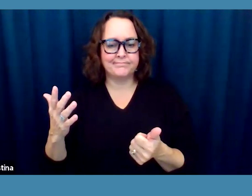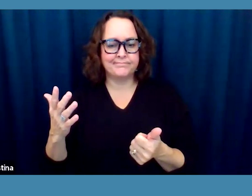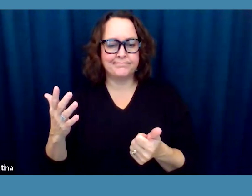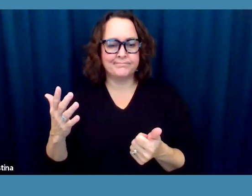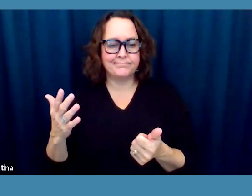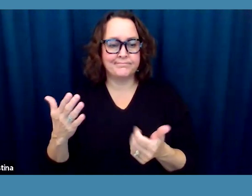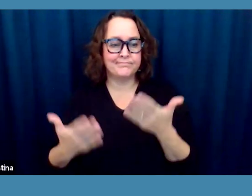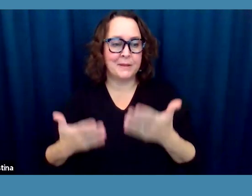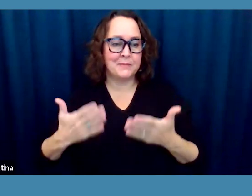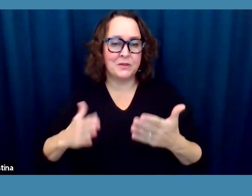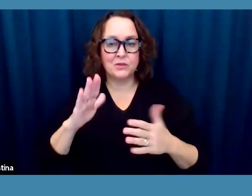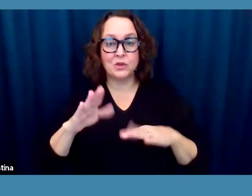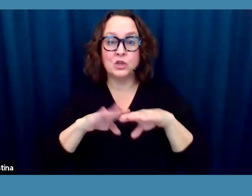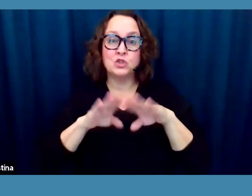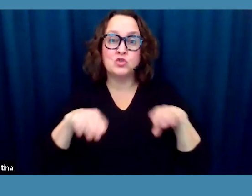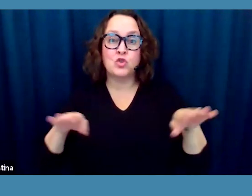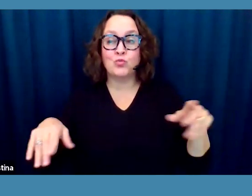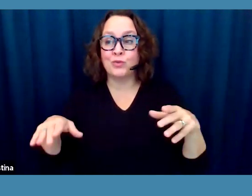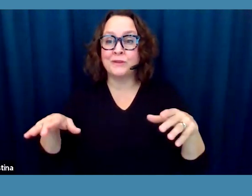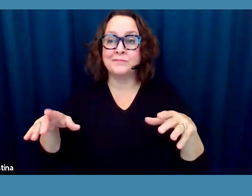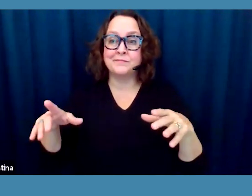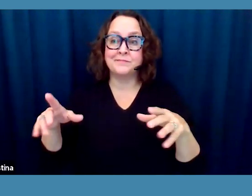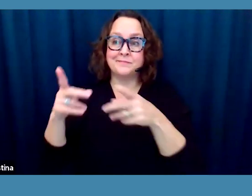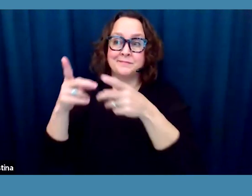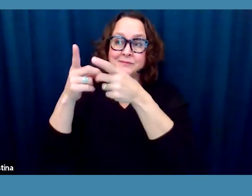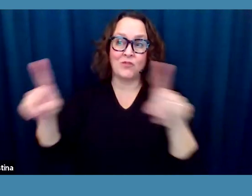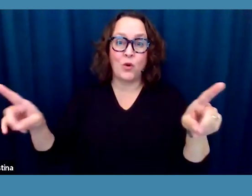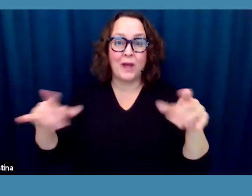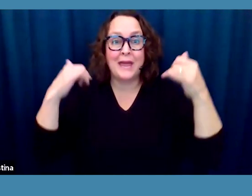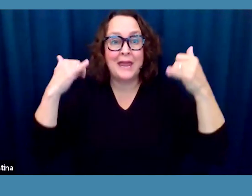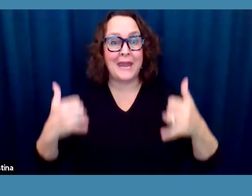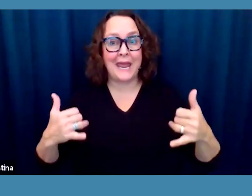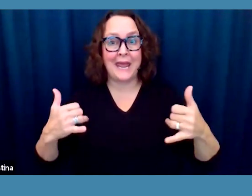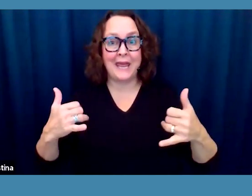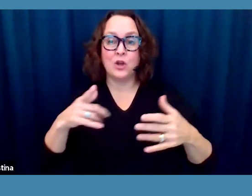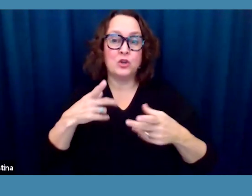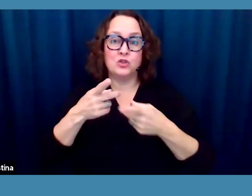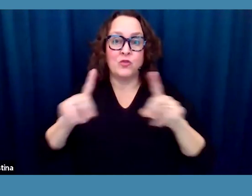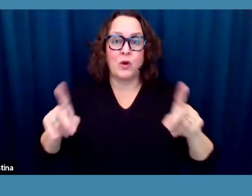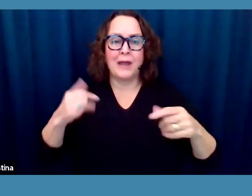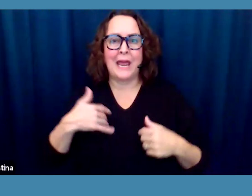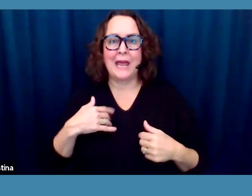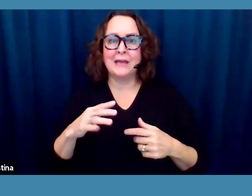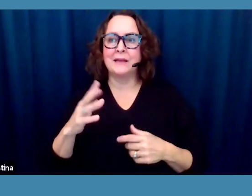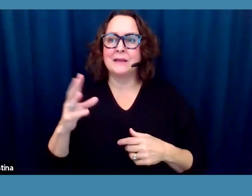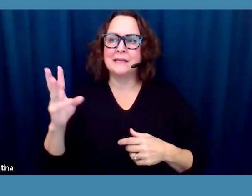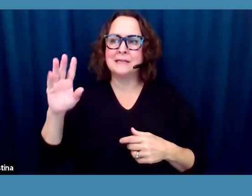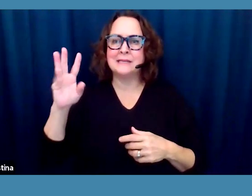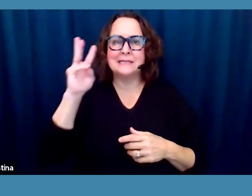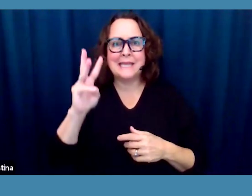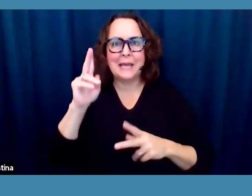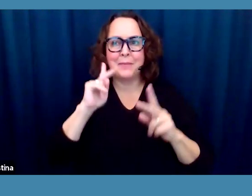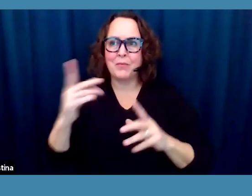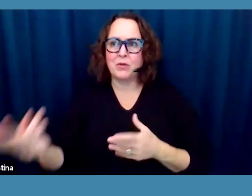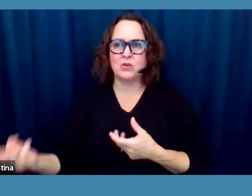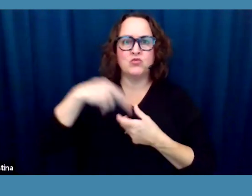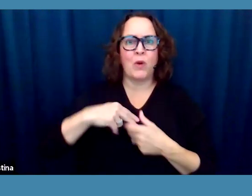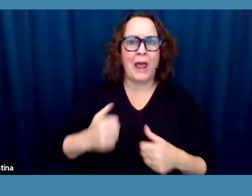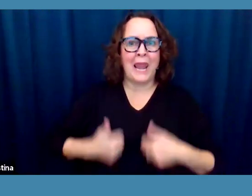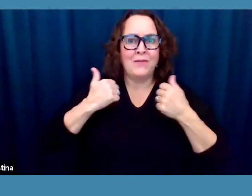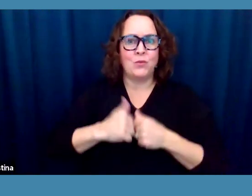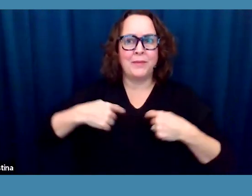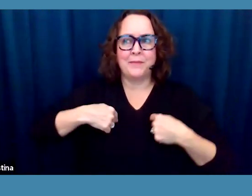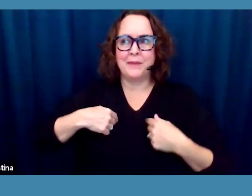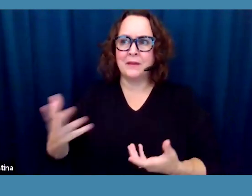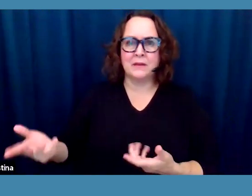maybe your children divorced, and now all of a sudden you have 6 more people living in your house than you had before. And